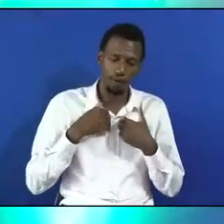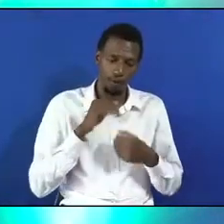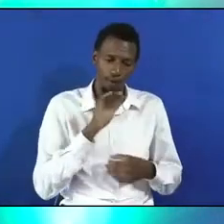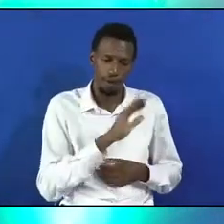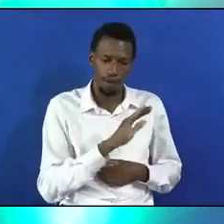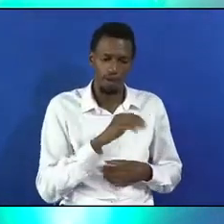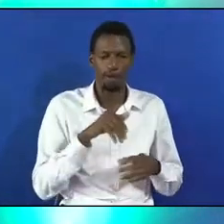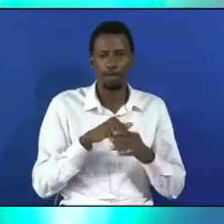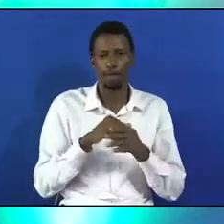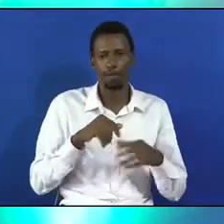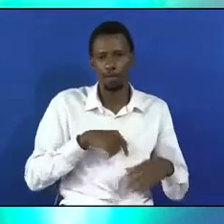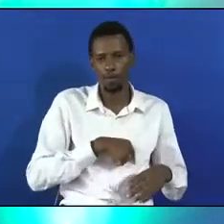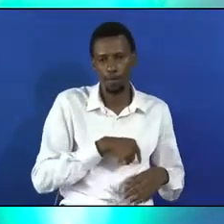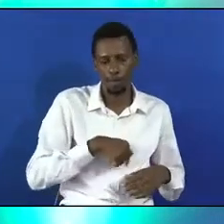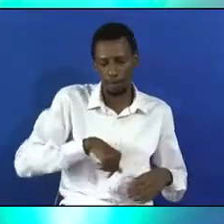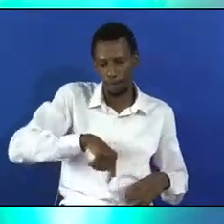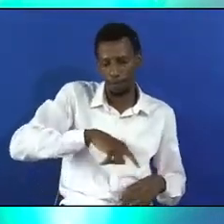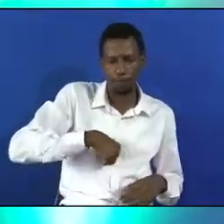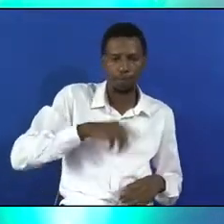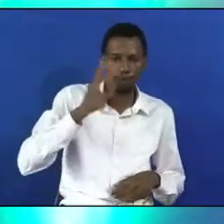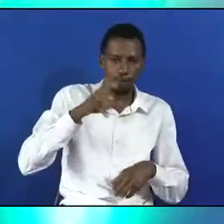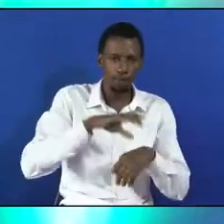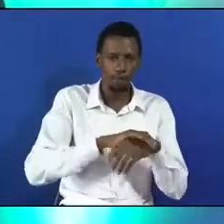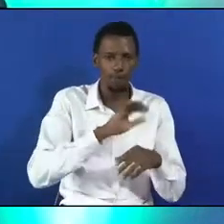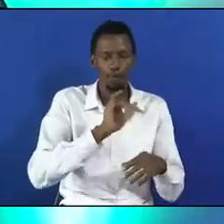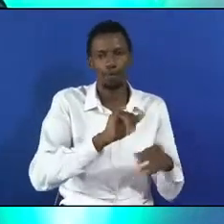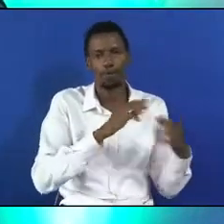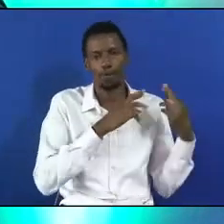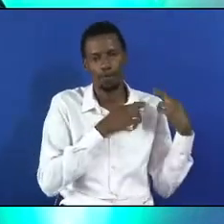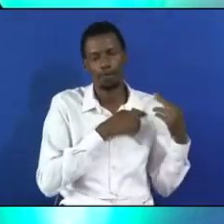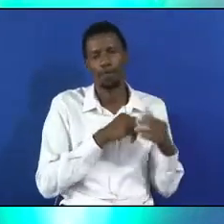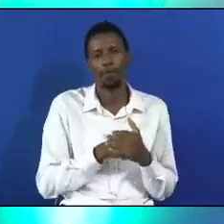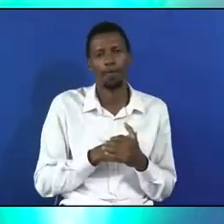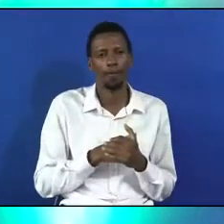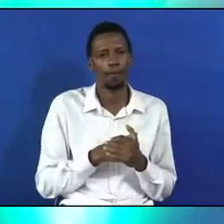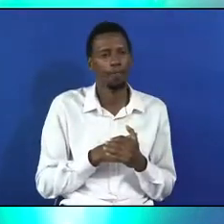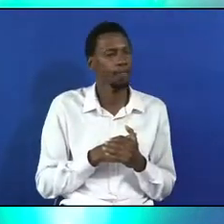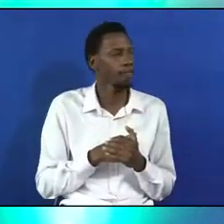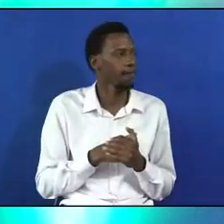us, and we will have that responsibility. We will take it.